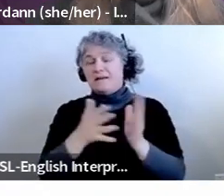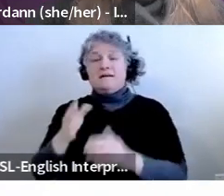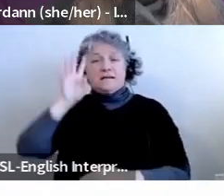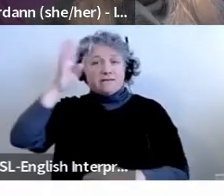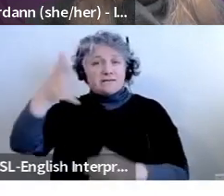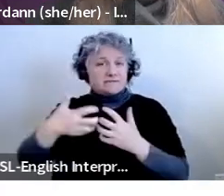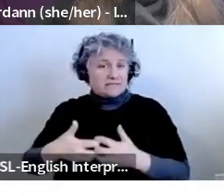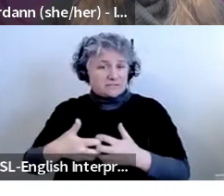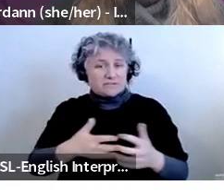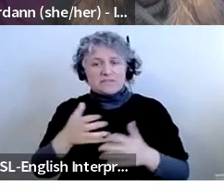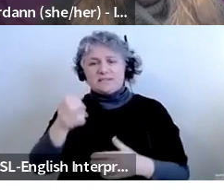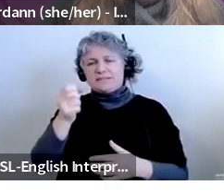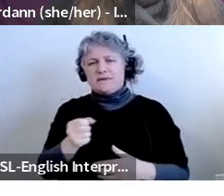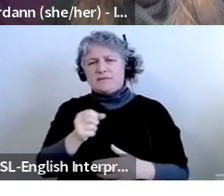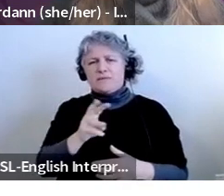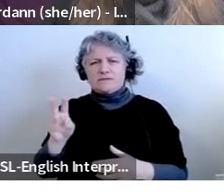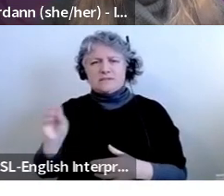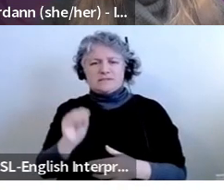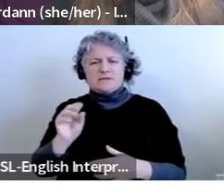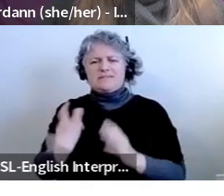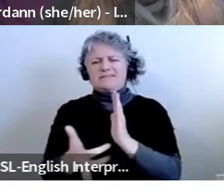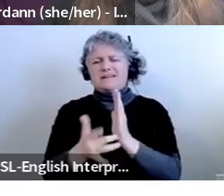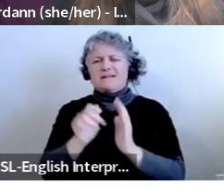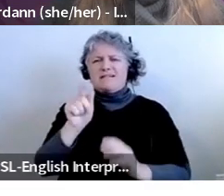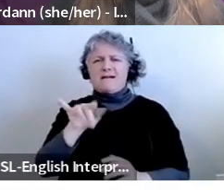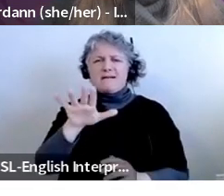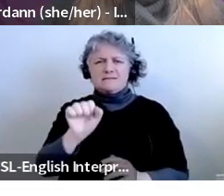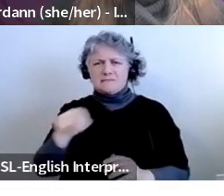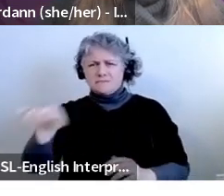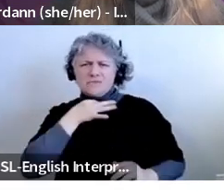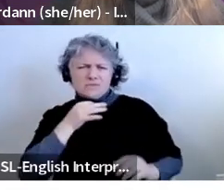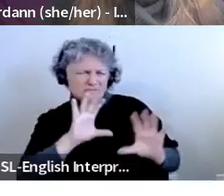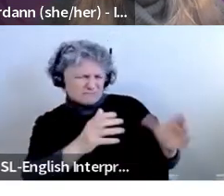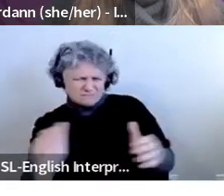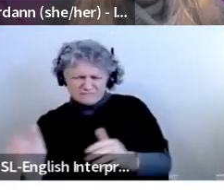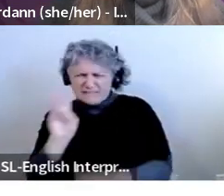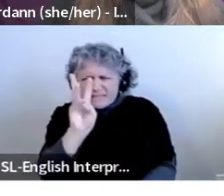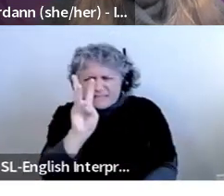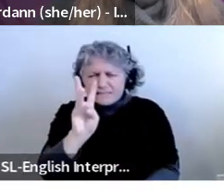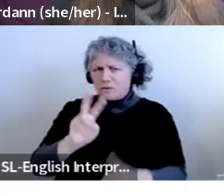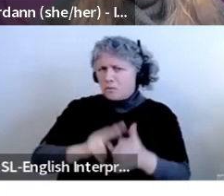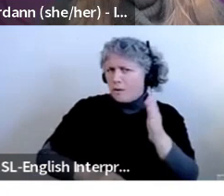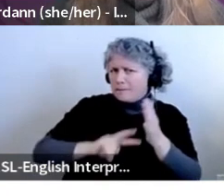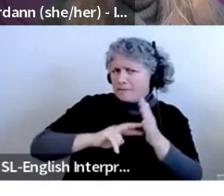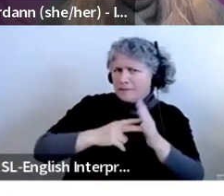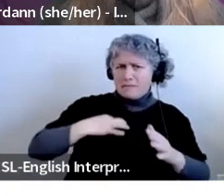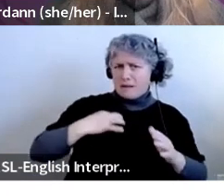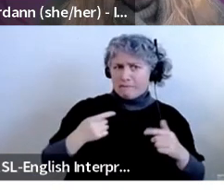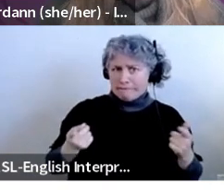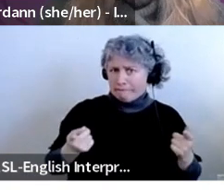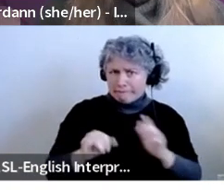of Southwestern Ontario. So I know people are curious what that means for the application process, and I will